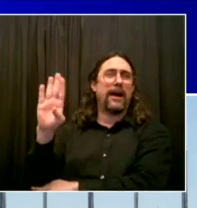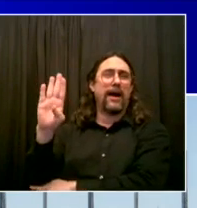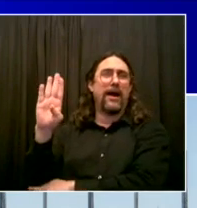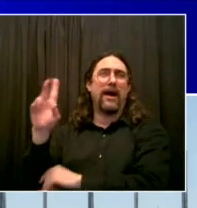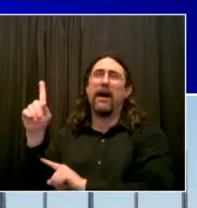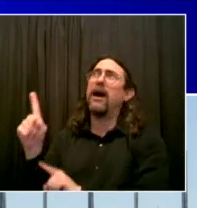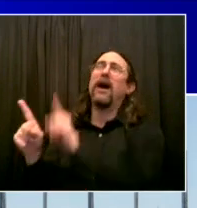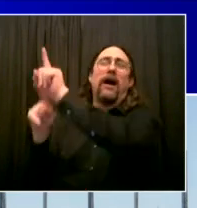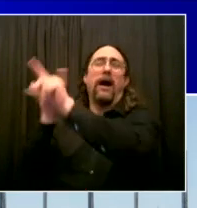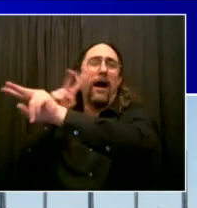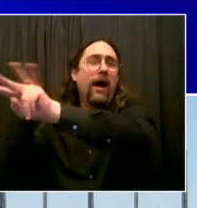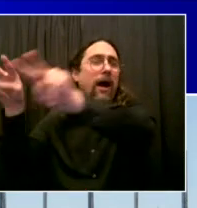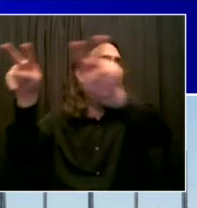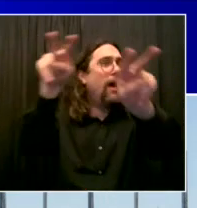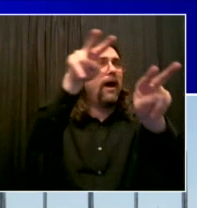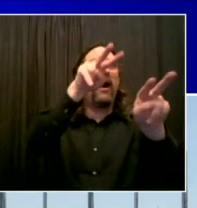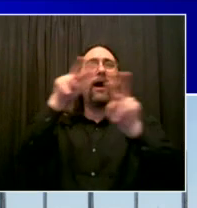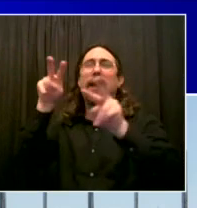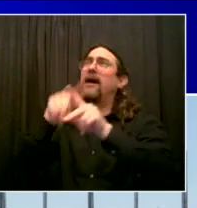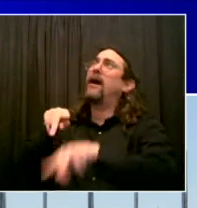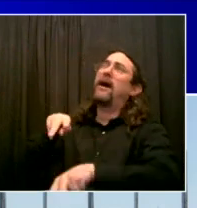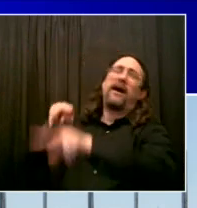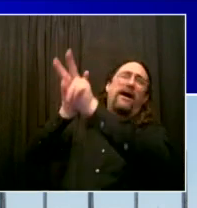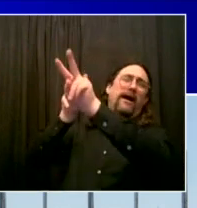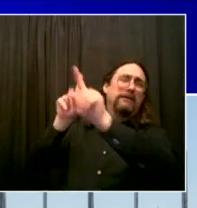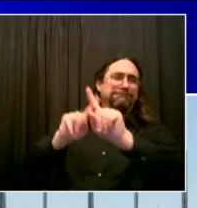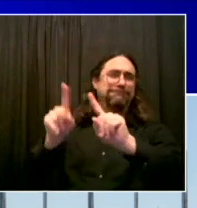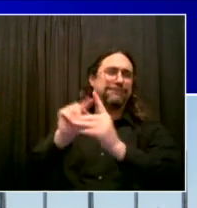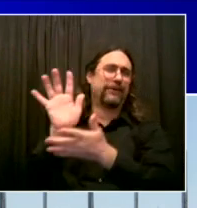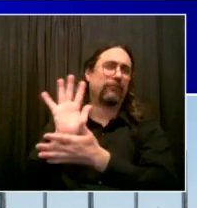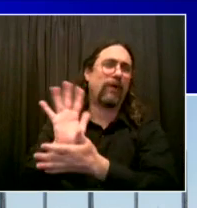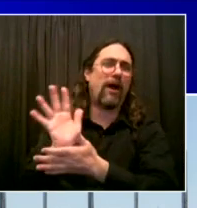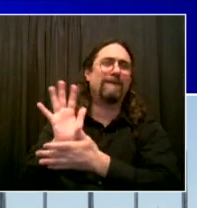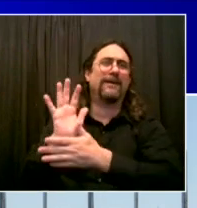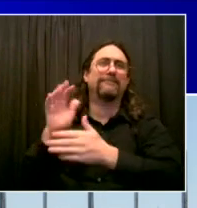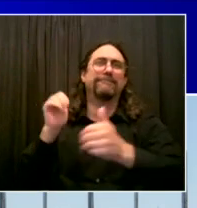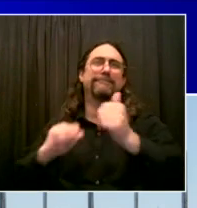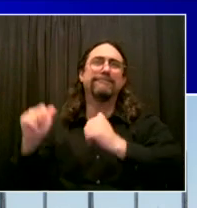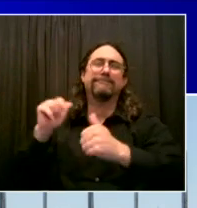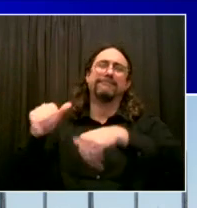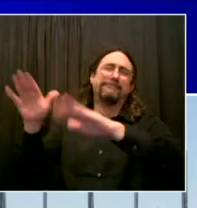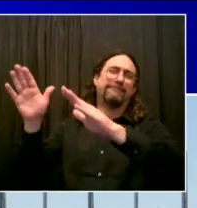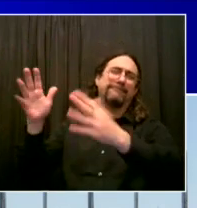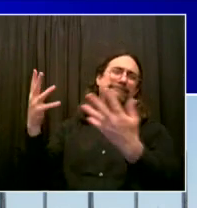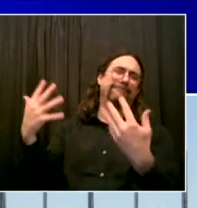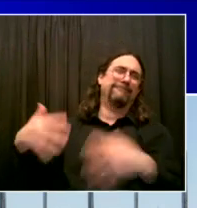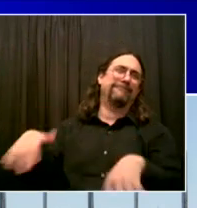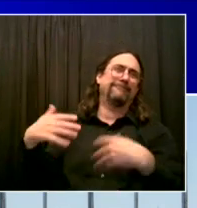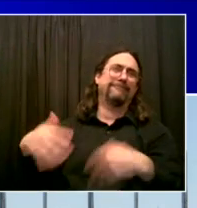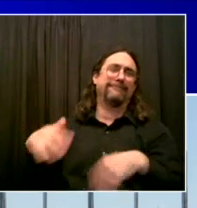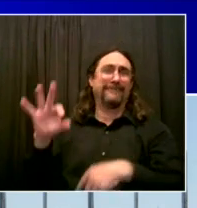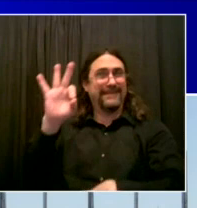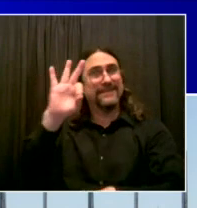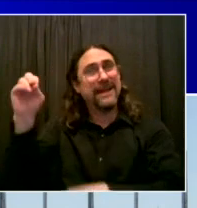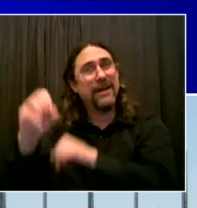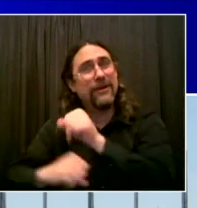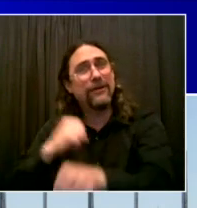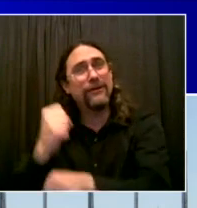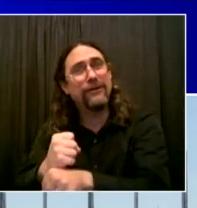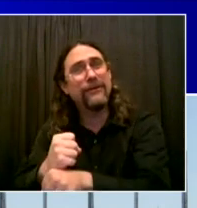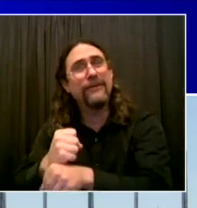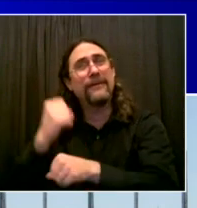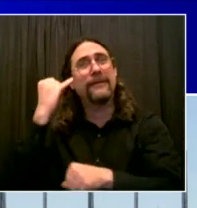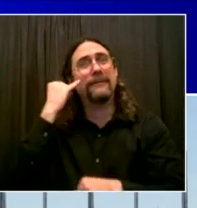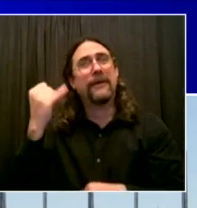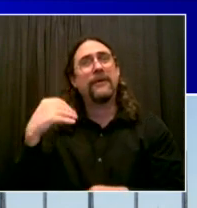90 years old and going strong. I went and toured amazing new observation decks and exhibits that